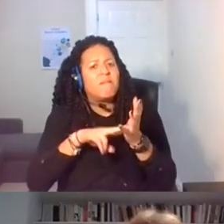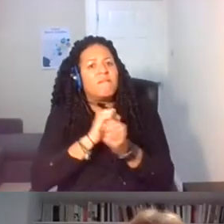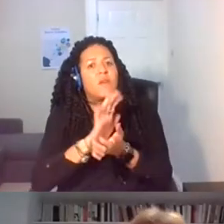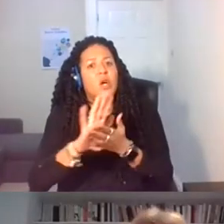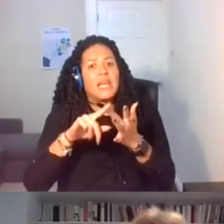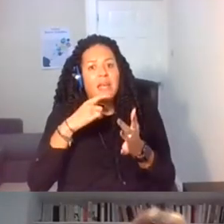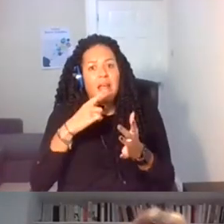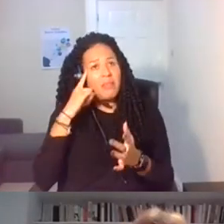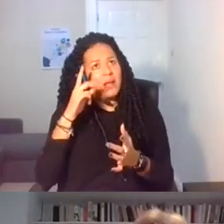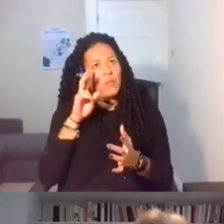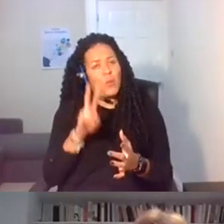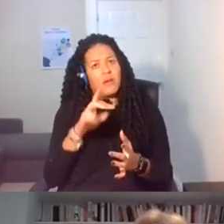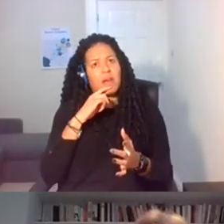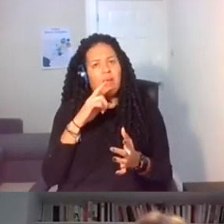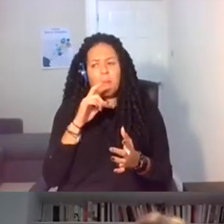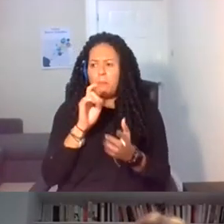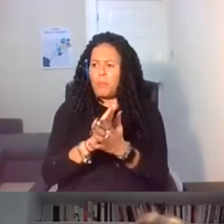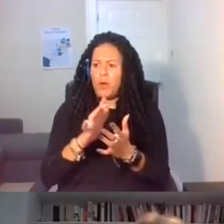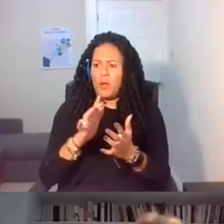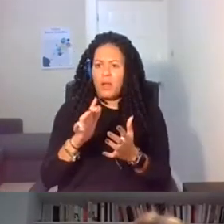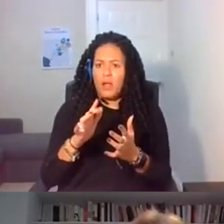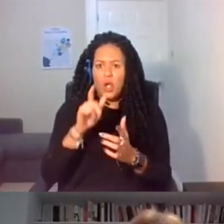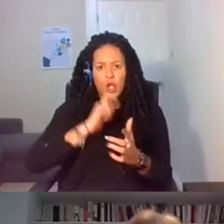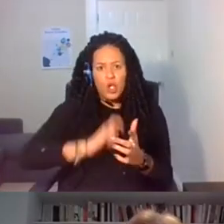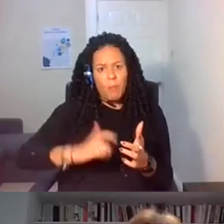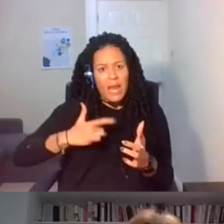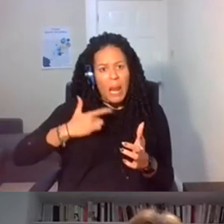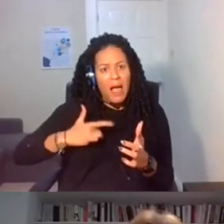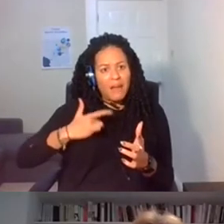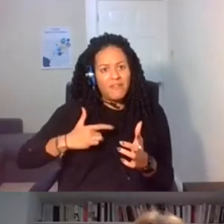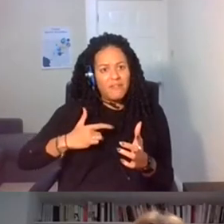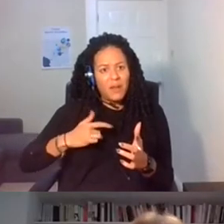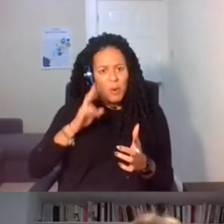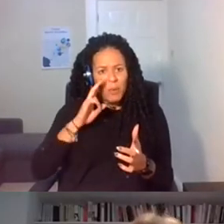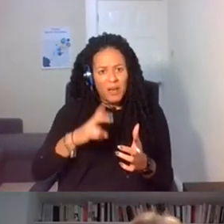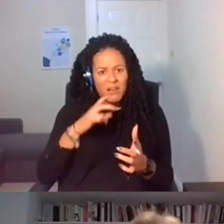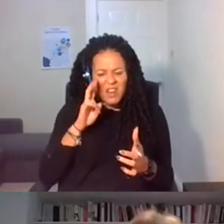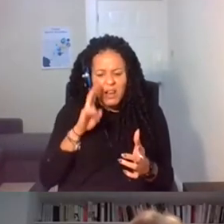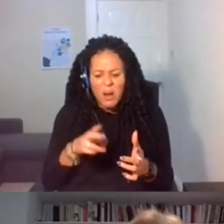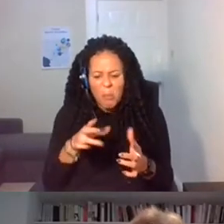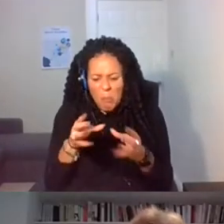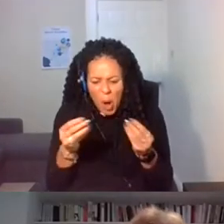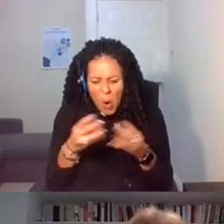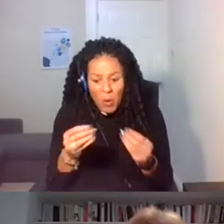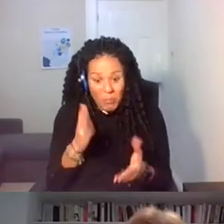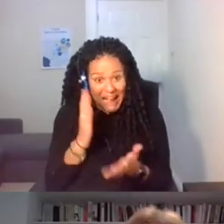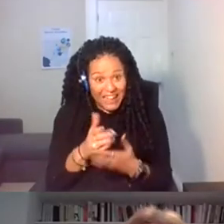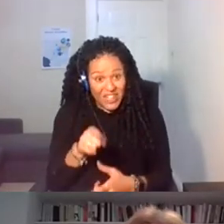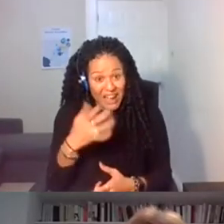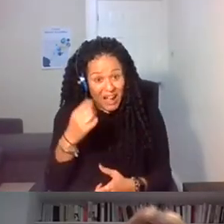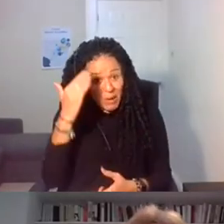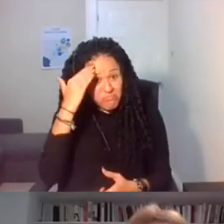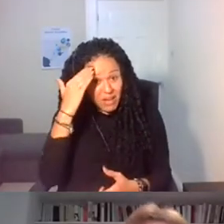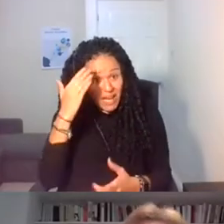life into proportion when you know that there's these teensy little things that look to us just like bits of mold, but actually they can work